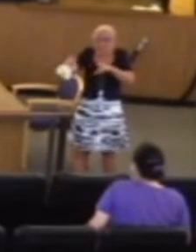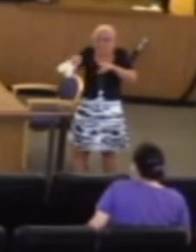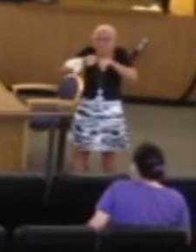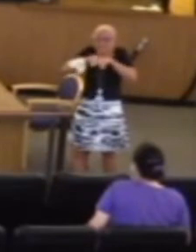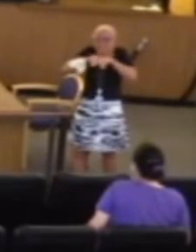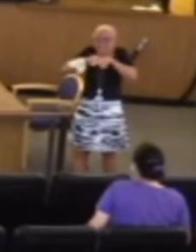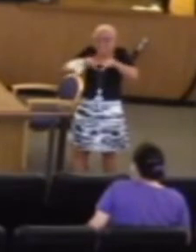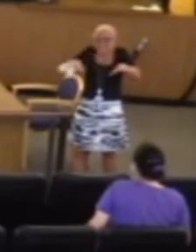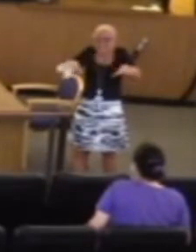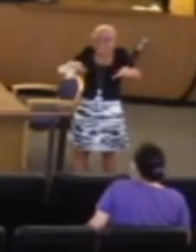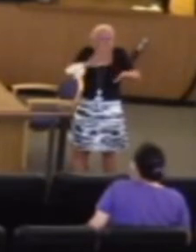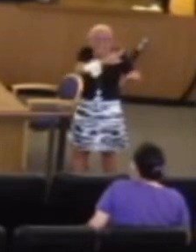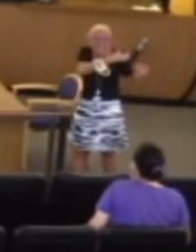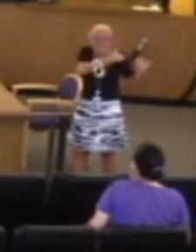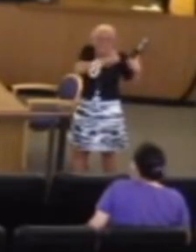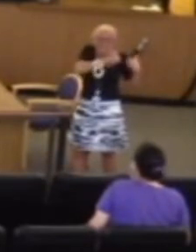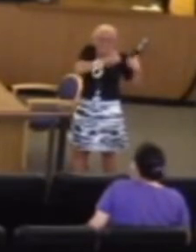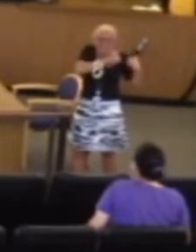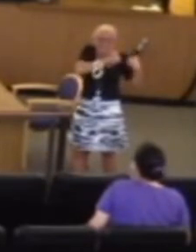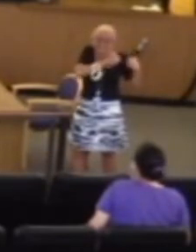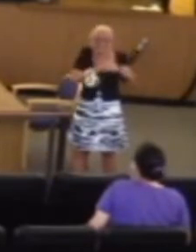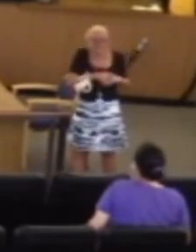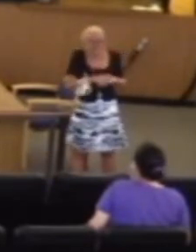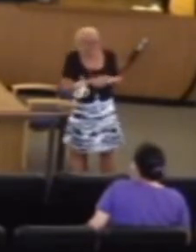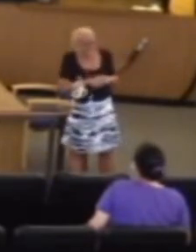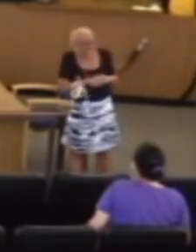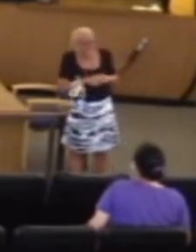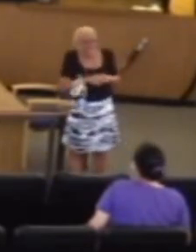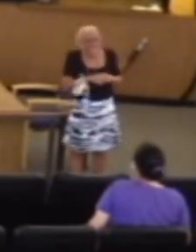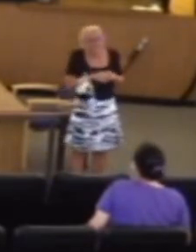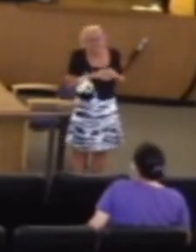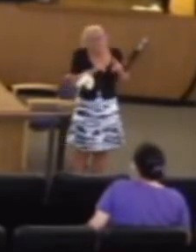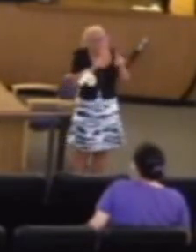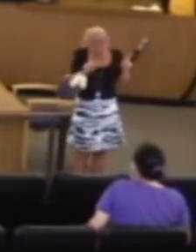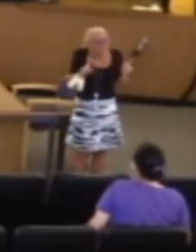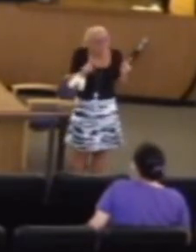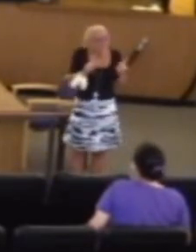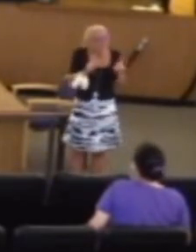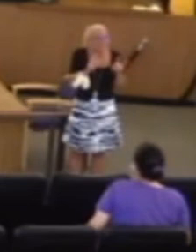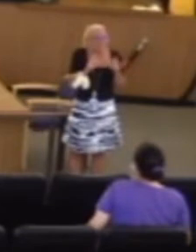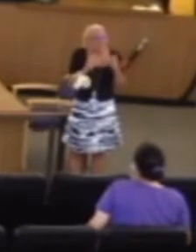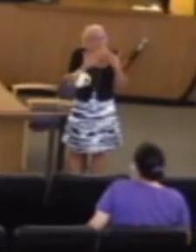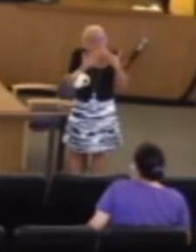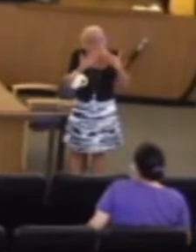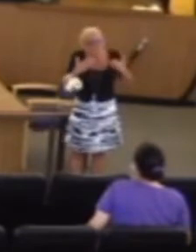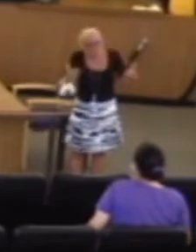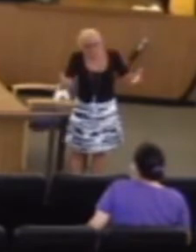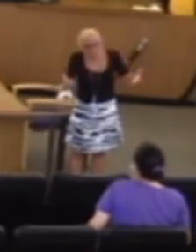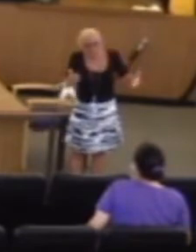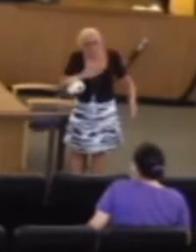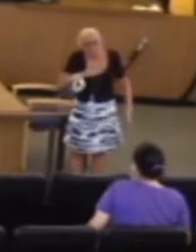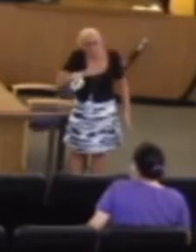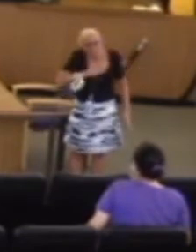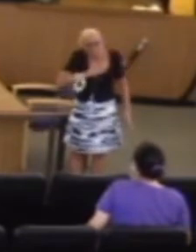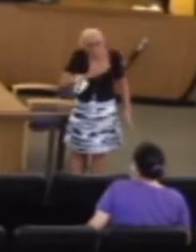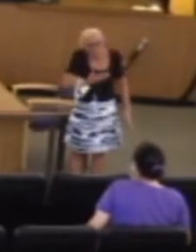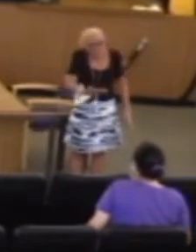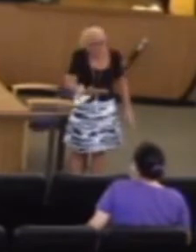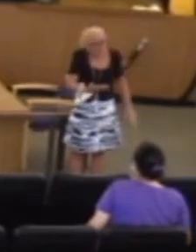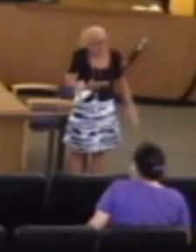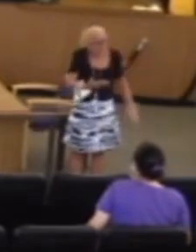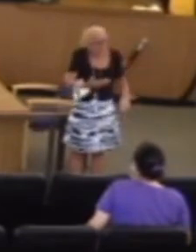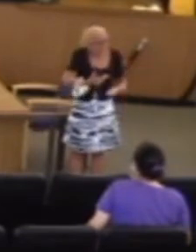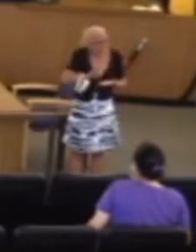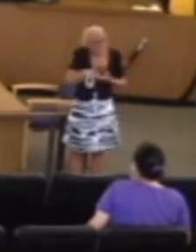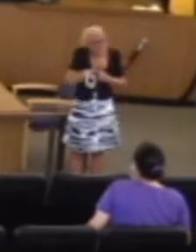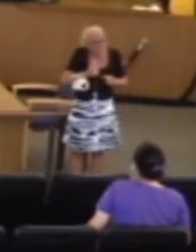me for that. But anyway, I'm very grateful, and I'm sure that we're going to come up and really be able to save the